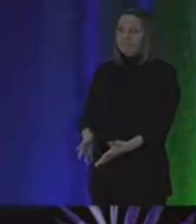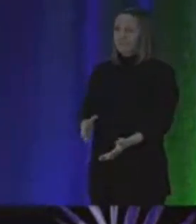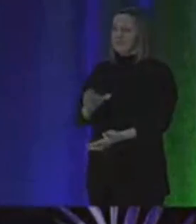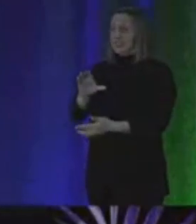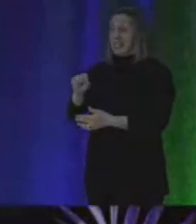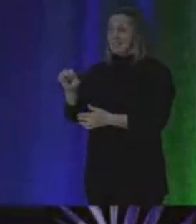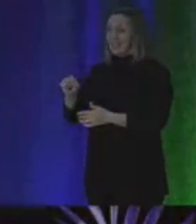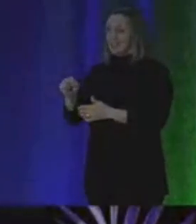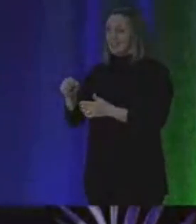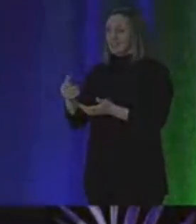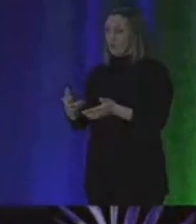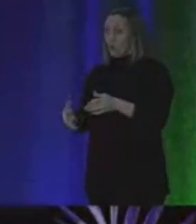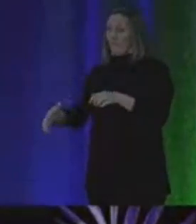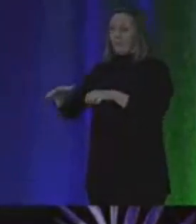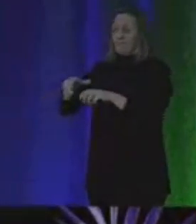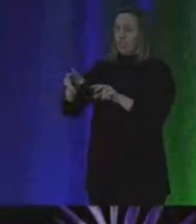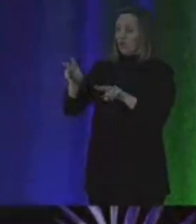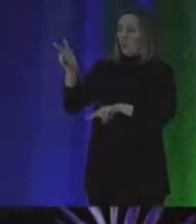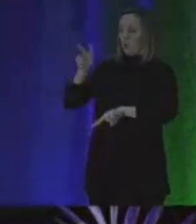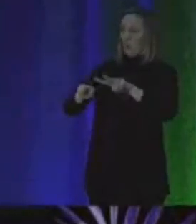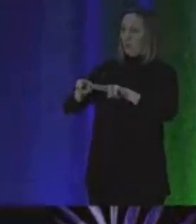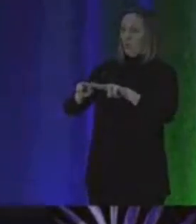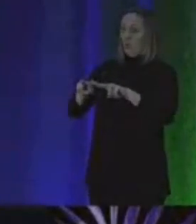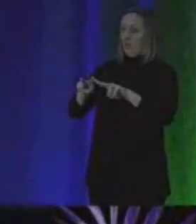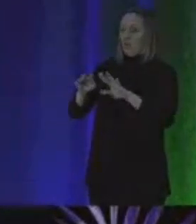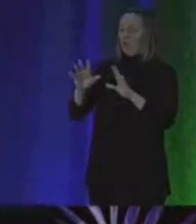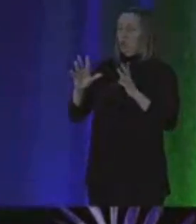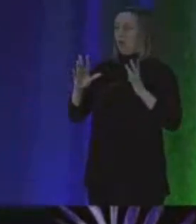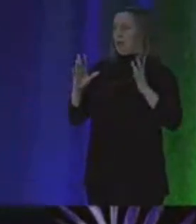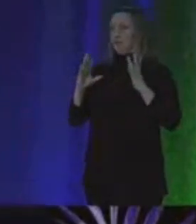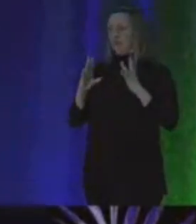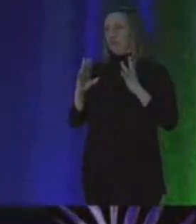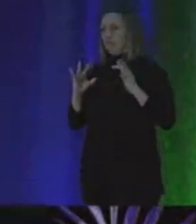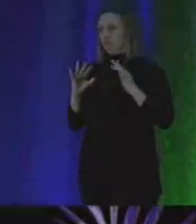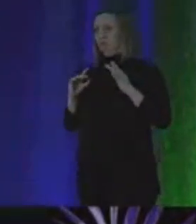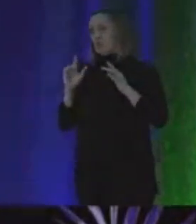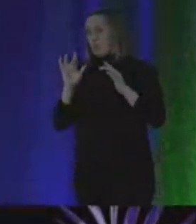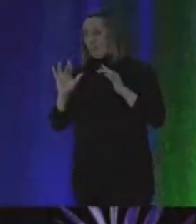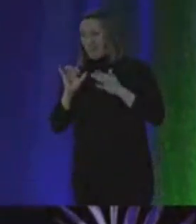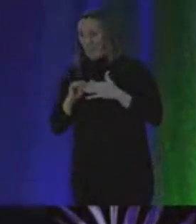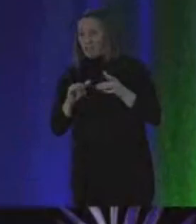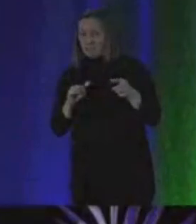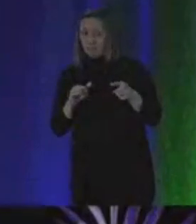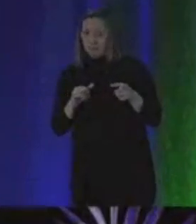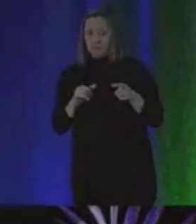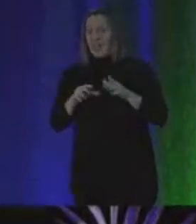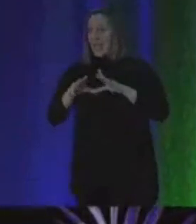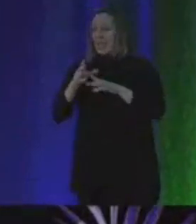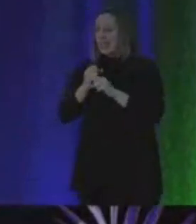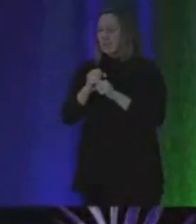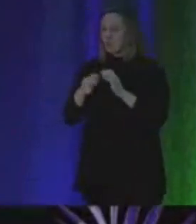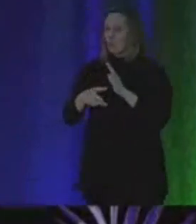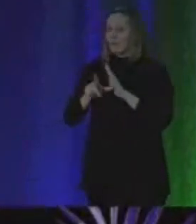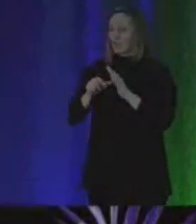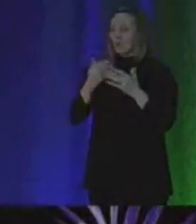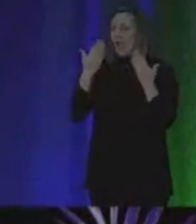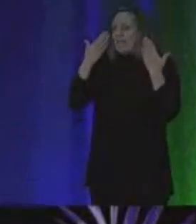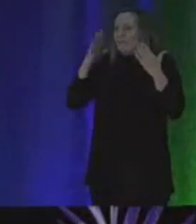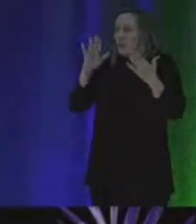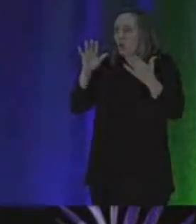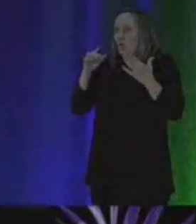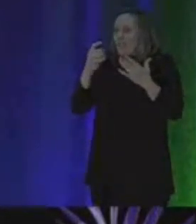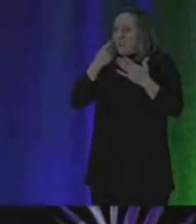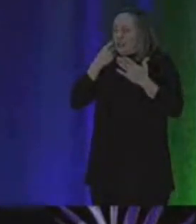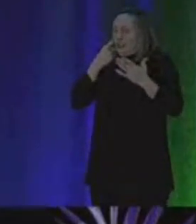overview, is absolutely bananas. So you click this, you do capture overview. I didn't even know this existed until